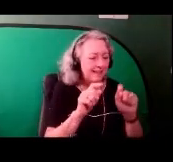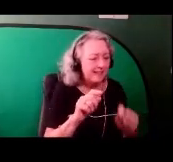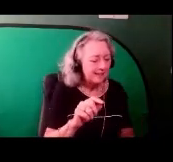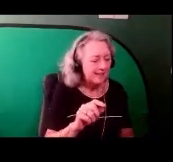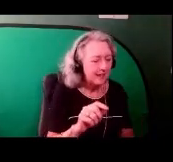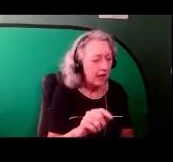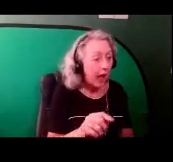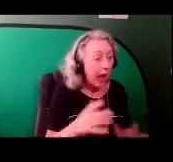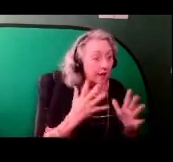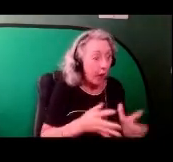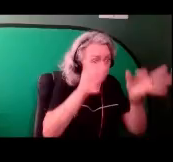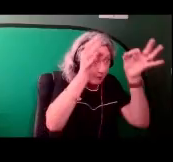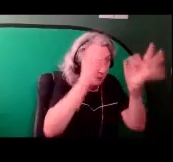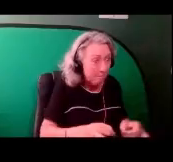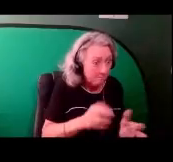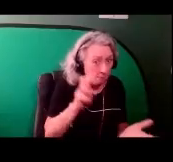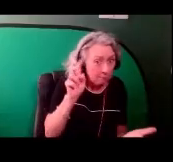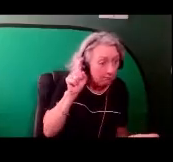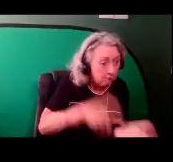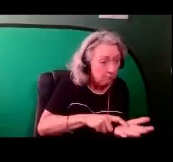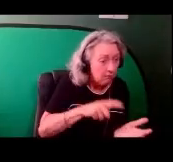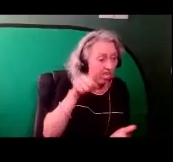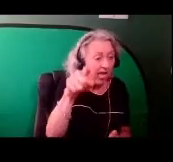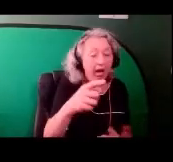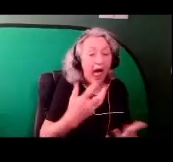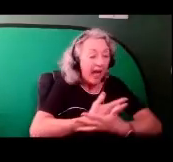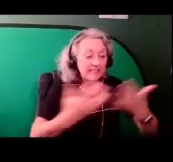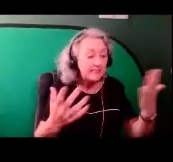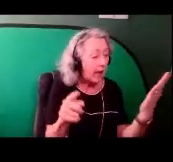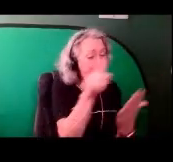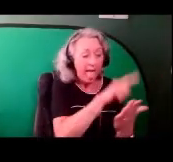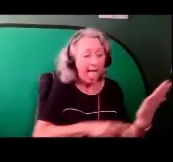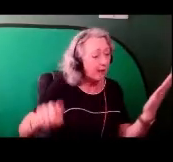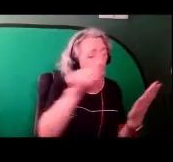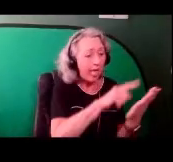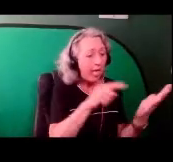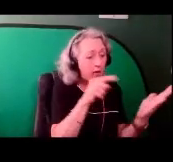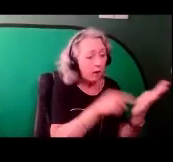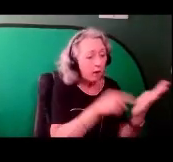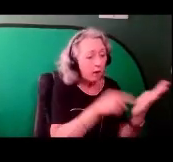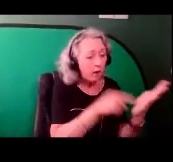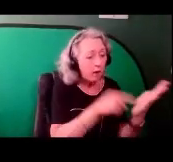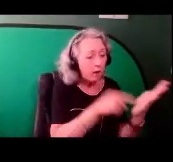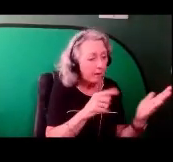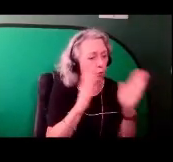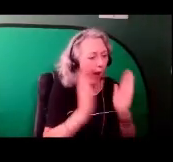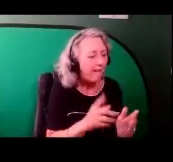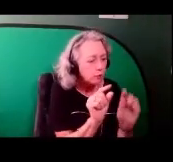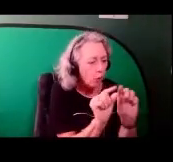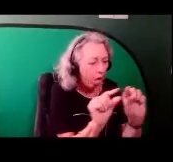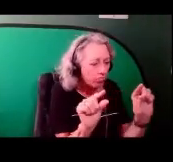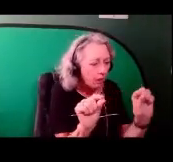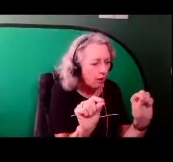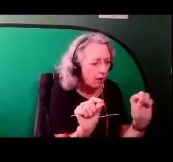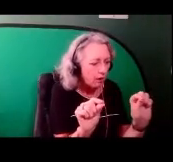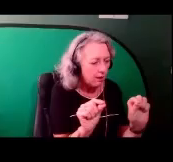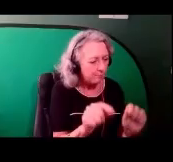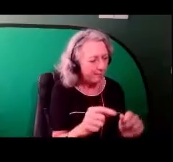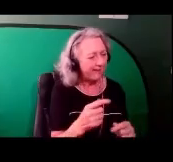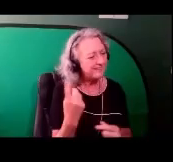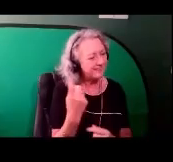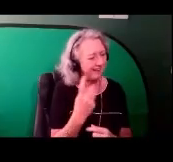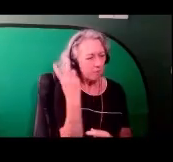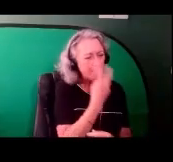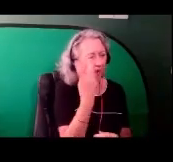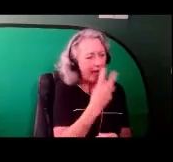on the VoiceOver practice button. I could double tap anywhere on the screen now, and the thing that will be acted on is the thing that's